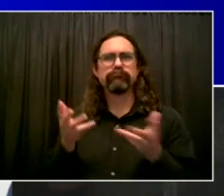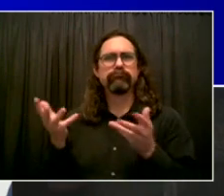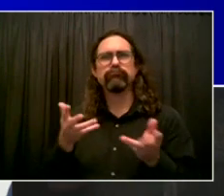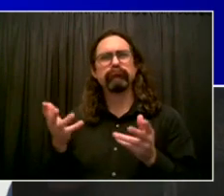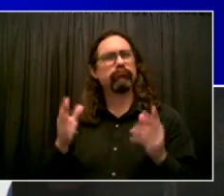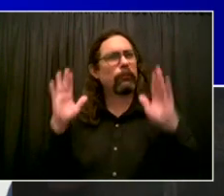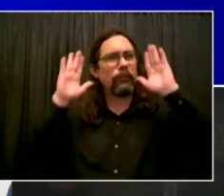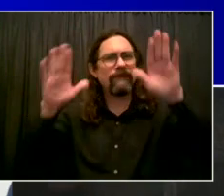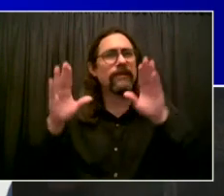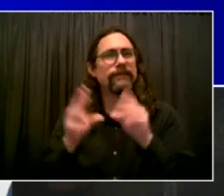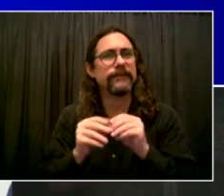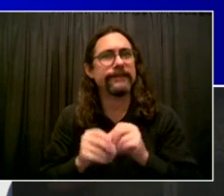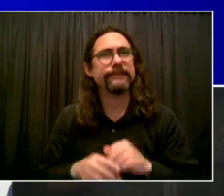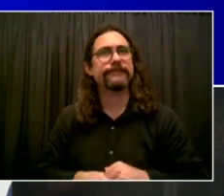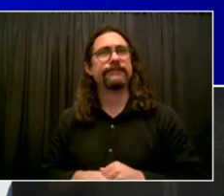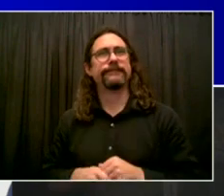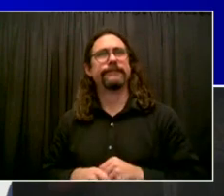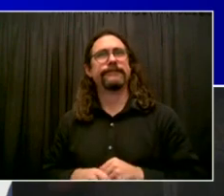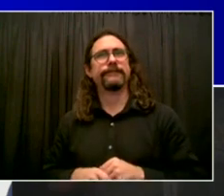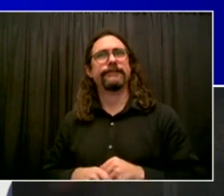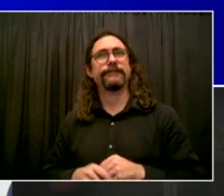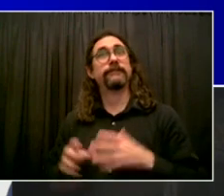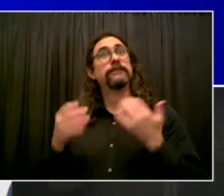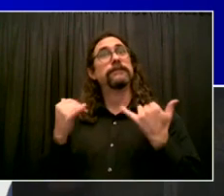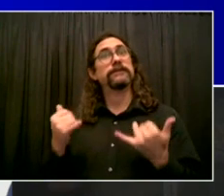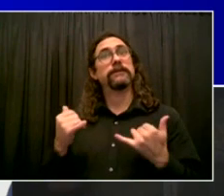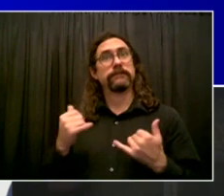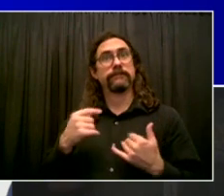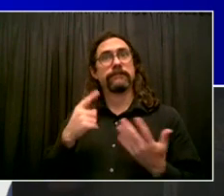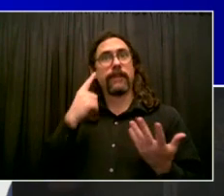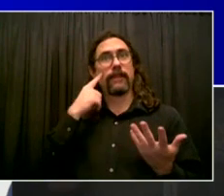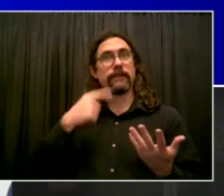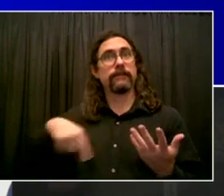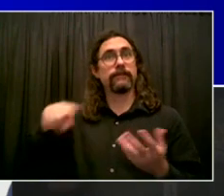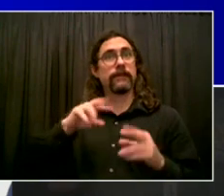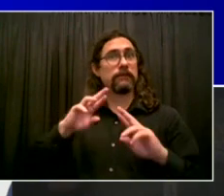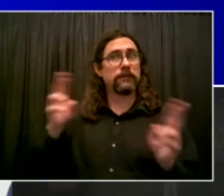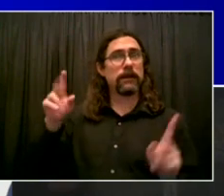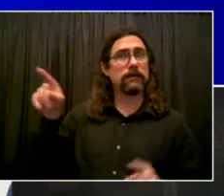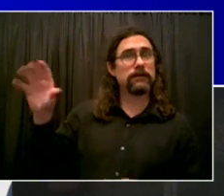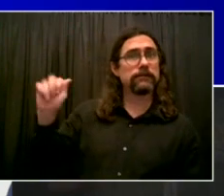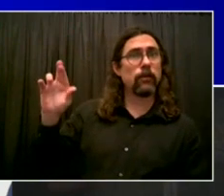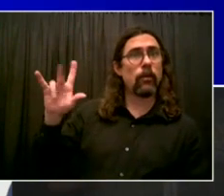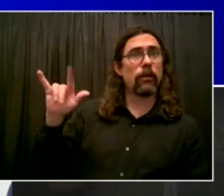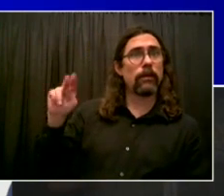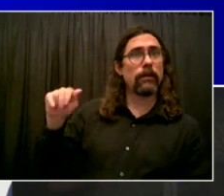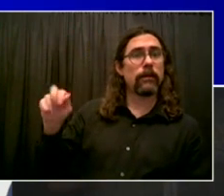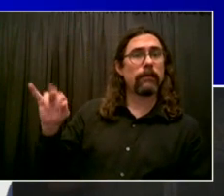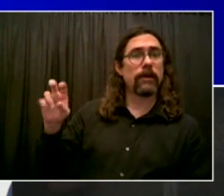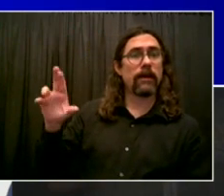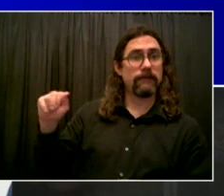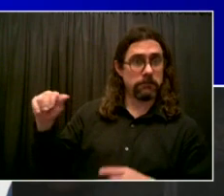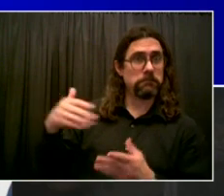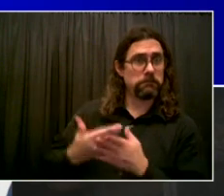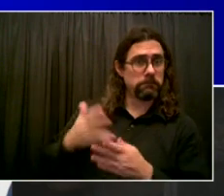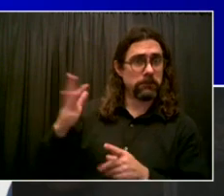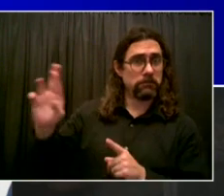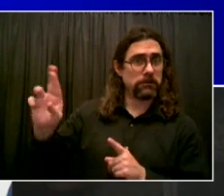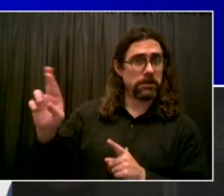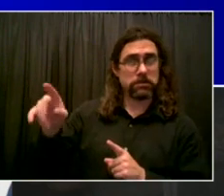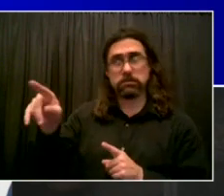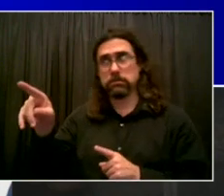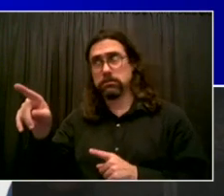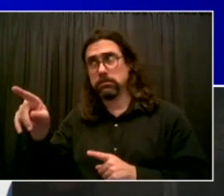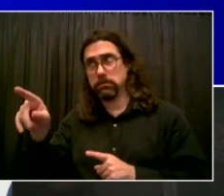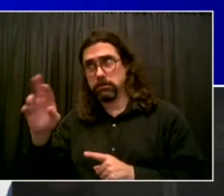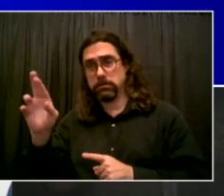told, back on the topic of public housing and how we make the investments to make public housing better, I'm told Councilmember Carlina Rivera is on the line.